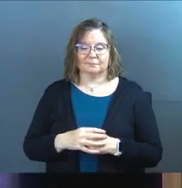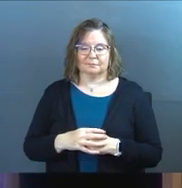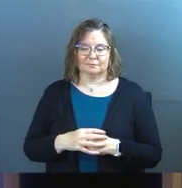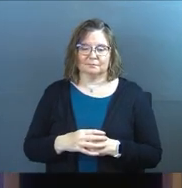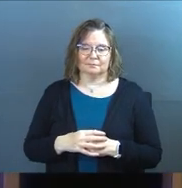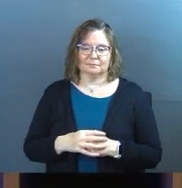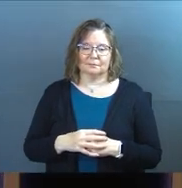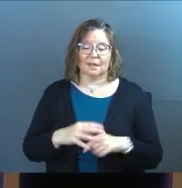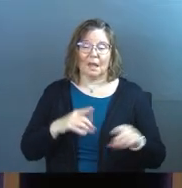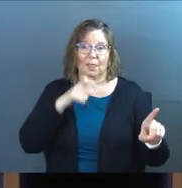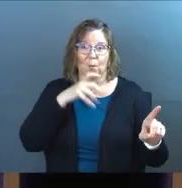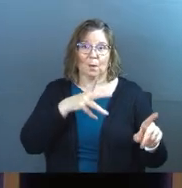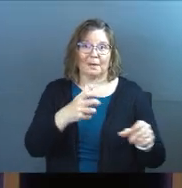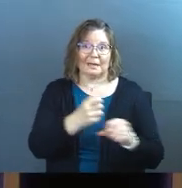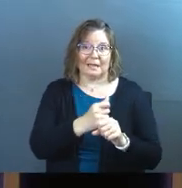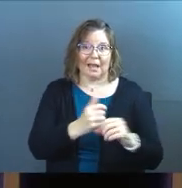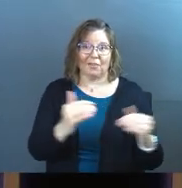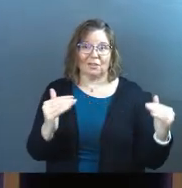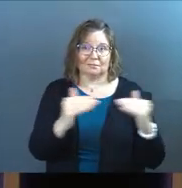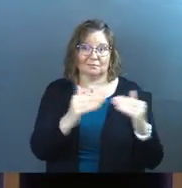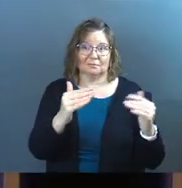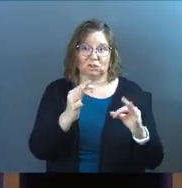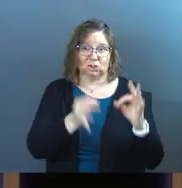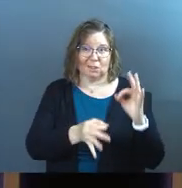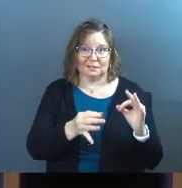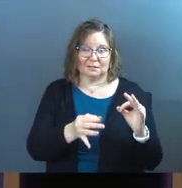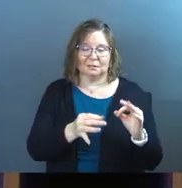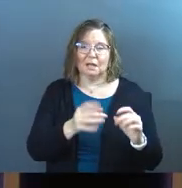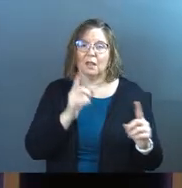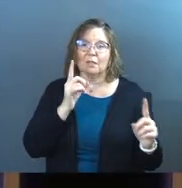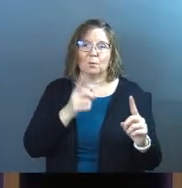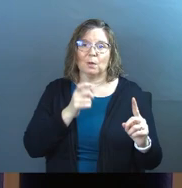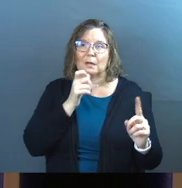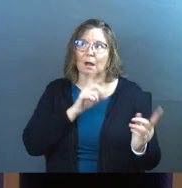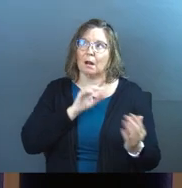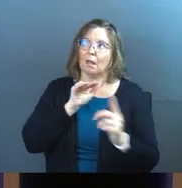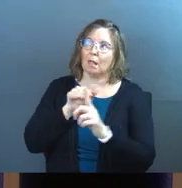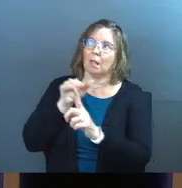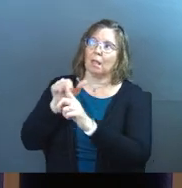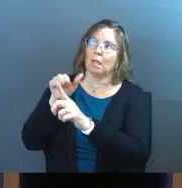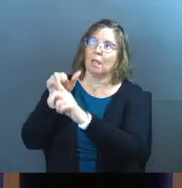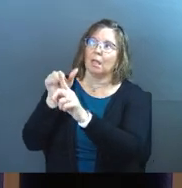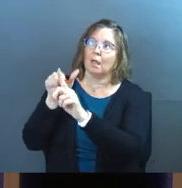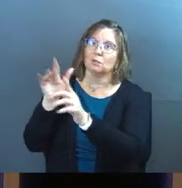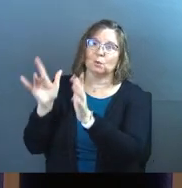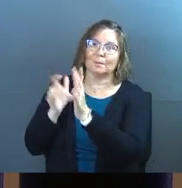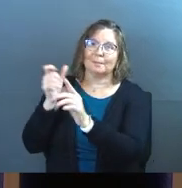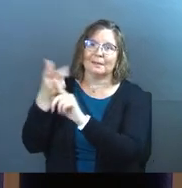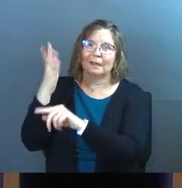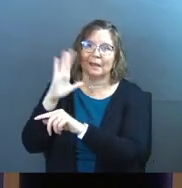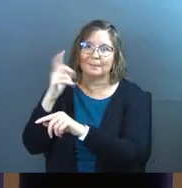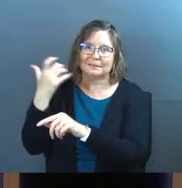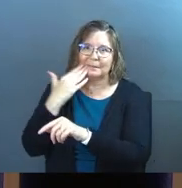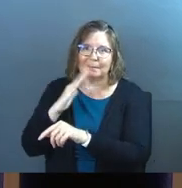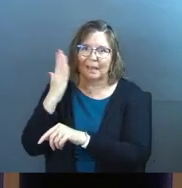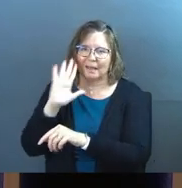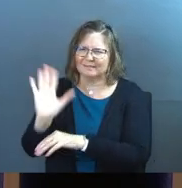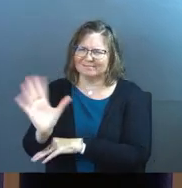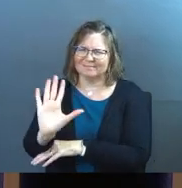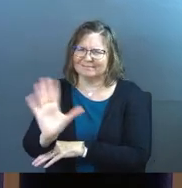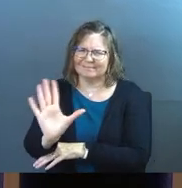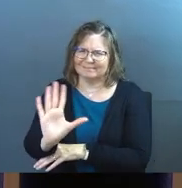But she got justice in the end. The point is not keep going to God because that will manipulate God because he's a bad God.